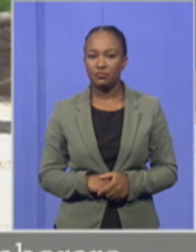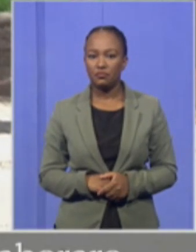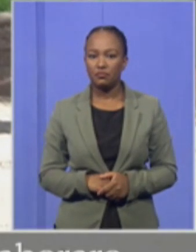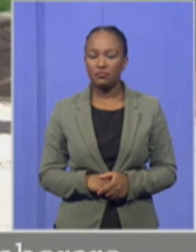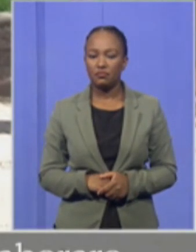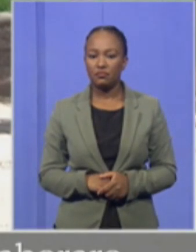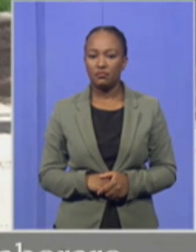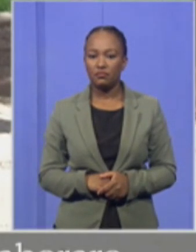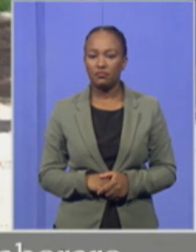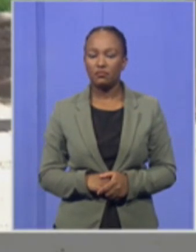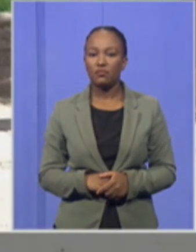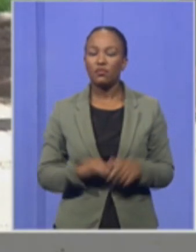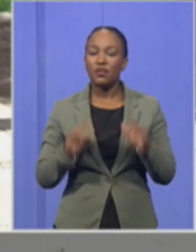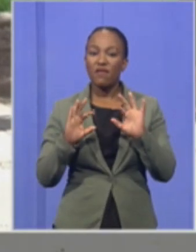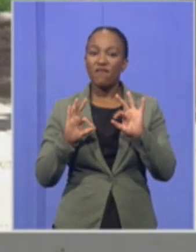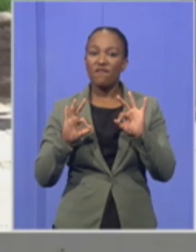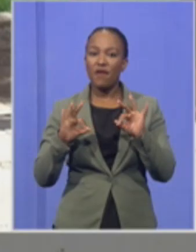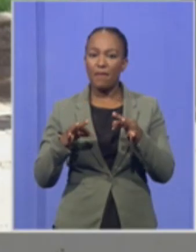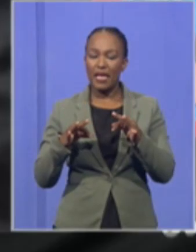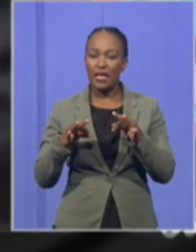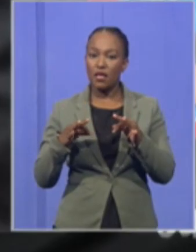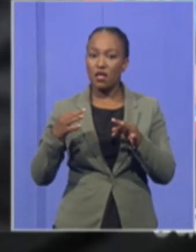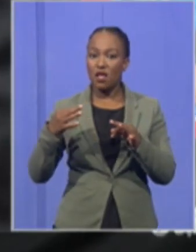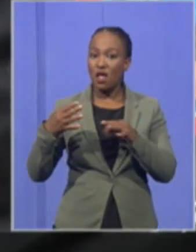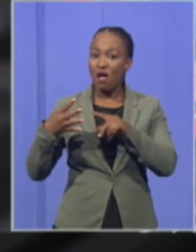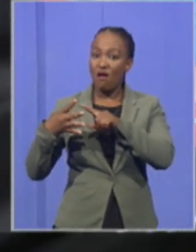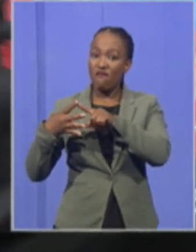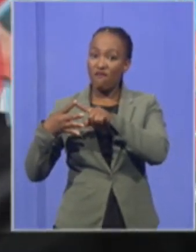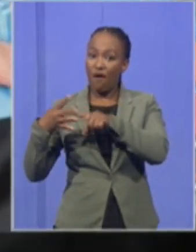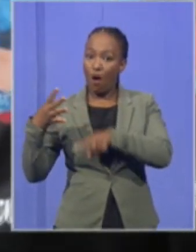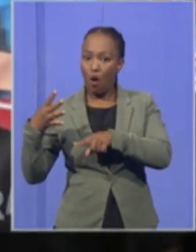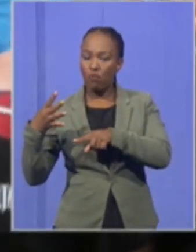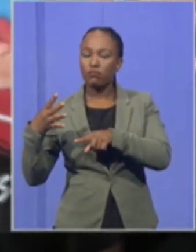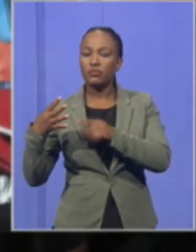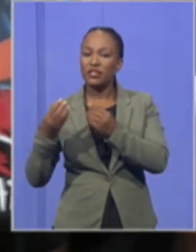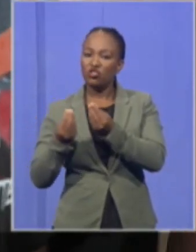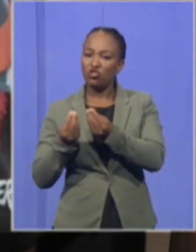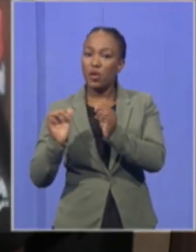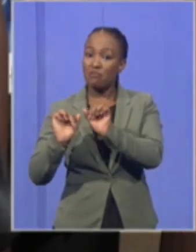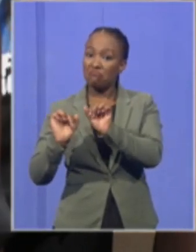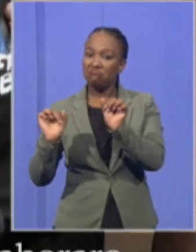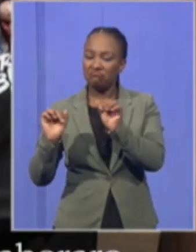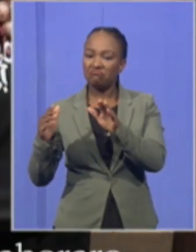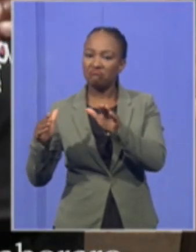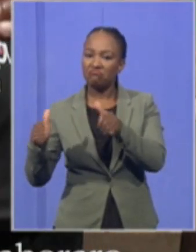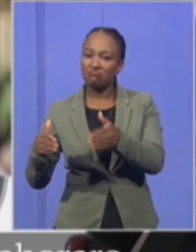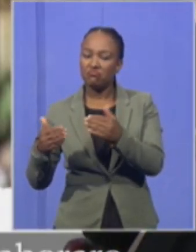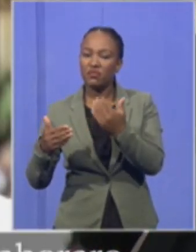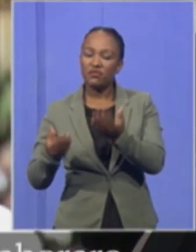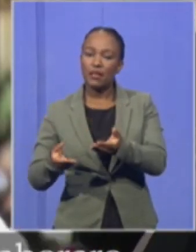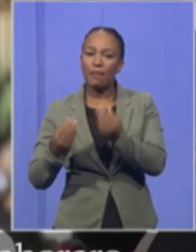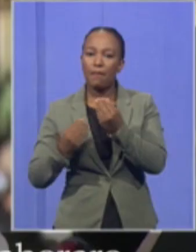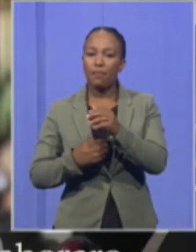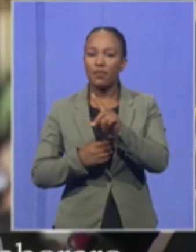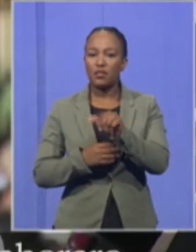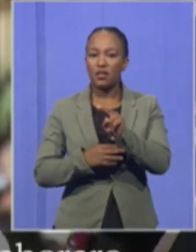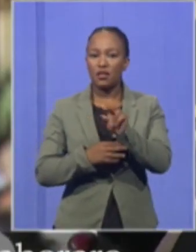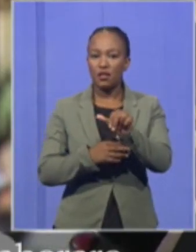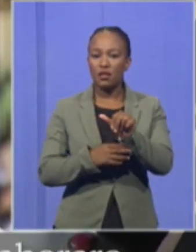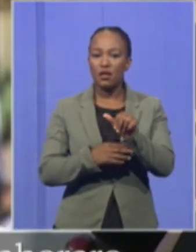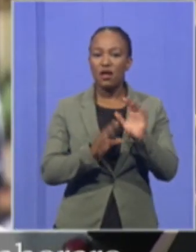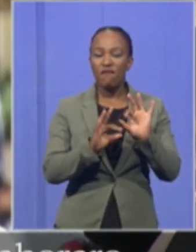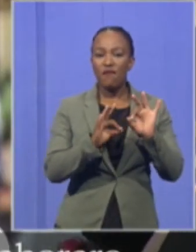Malapa le mane a bolokile bana ba bona morago ga go amogela dipholo tsa diteko tsa DNA mme ba lelapa la ga Lesemela ba santse ba